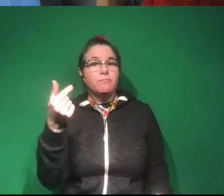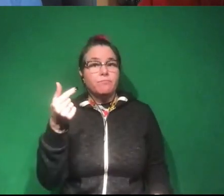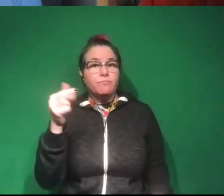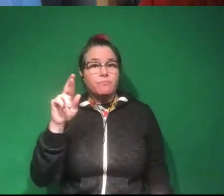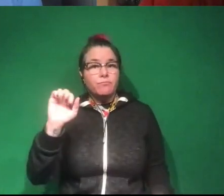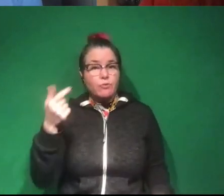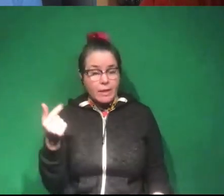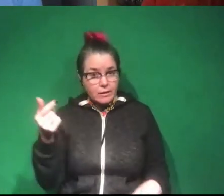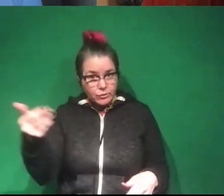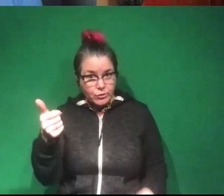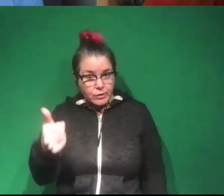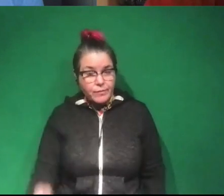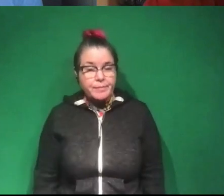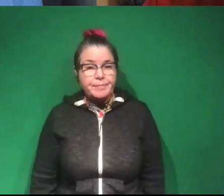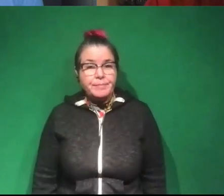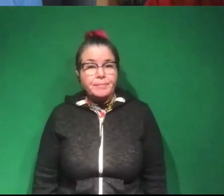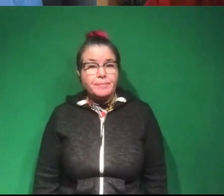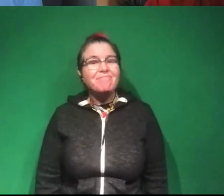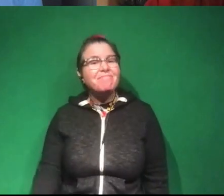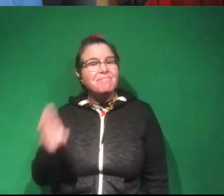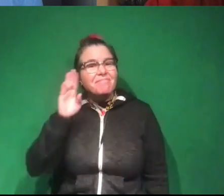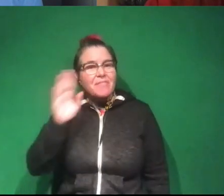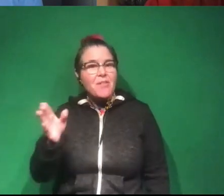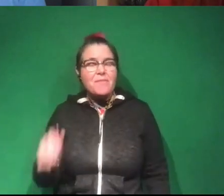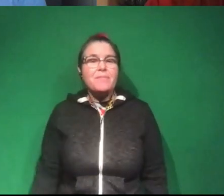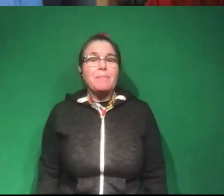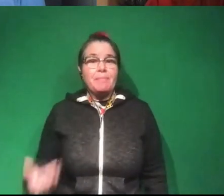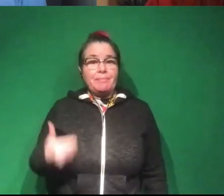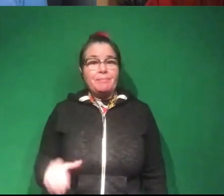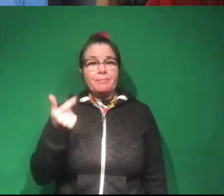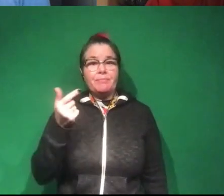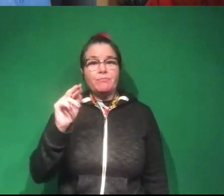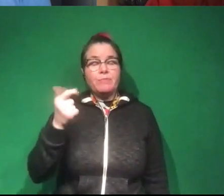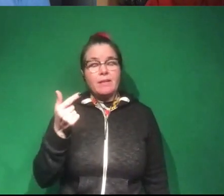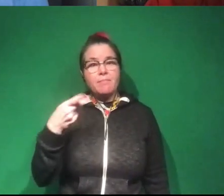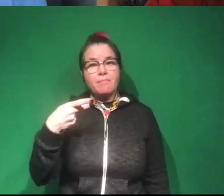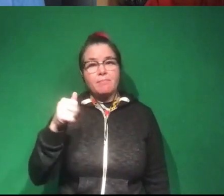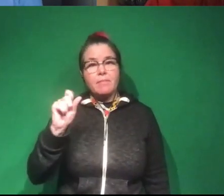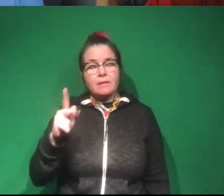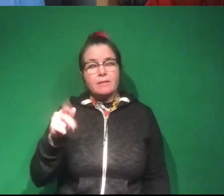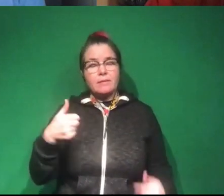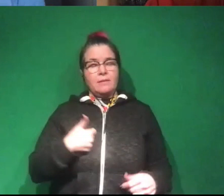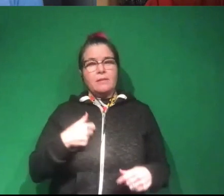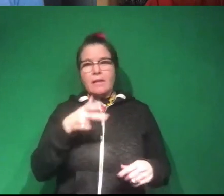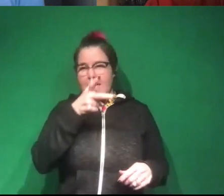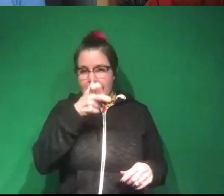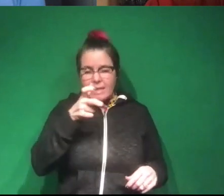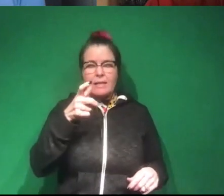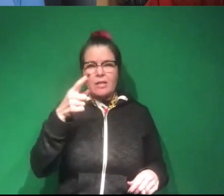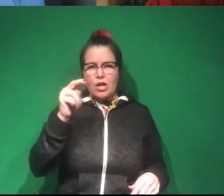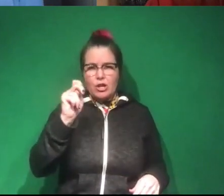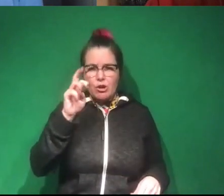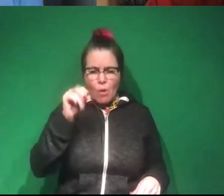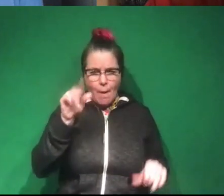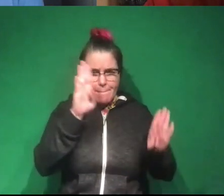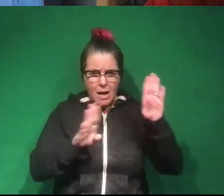to introduce himself. Hi, everybody. My name is Greg Pask. I am an insect neurobiologist, but